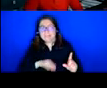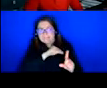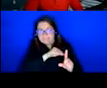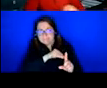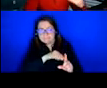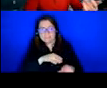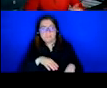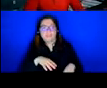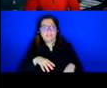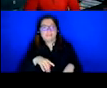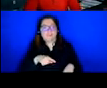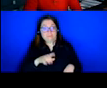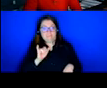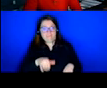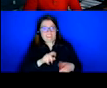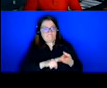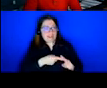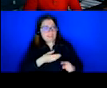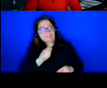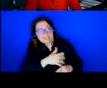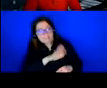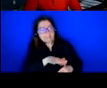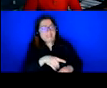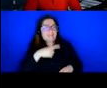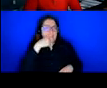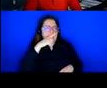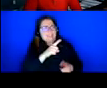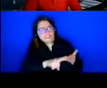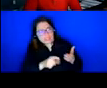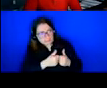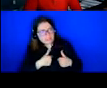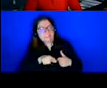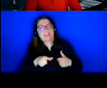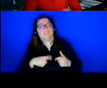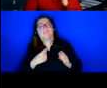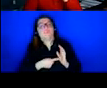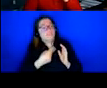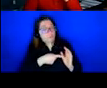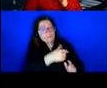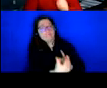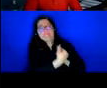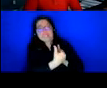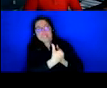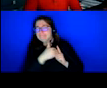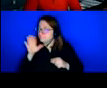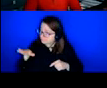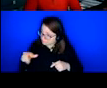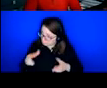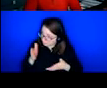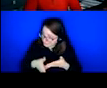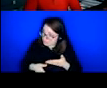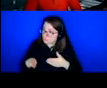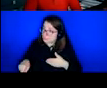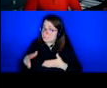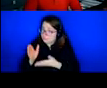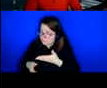that? And kind of that person as well. Work with your mentor. So even if you're not in the formal mentor program, I definitely recommend you kind of thinking